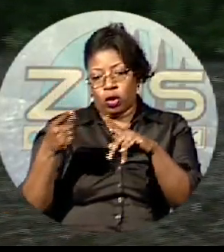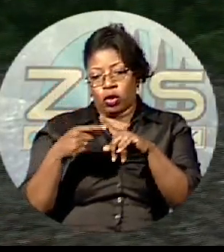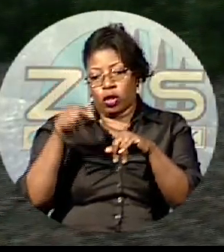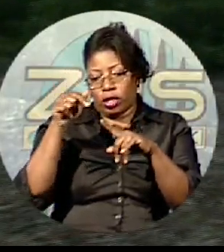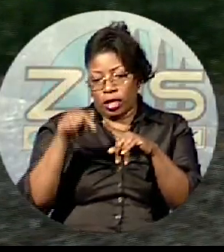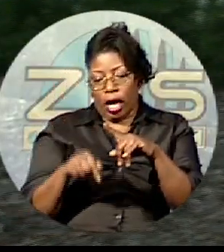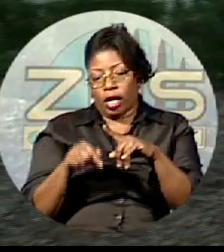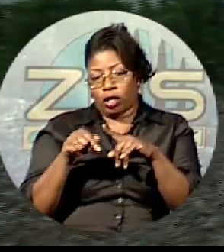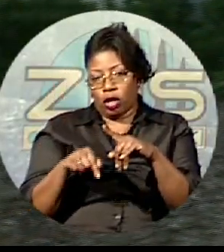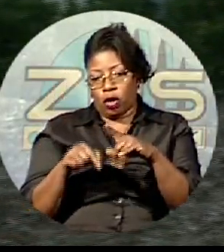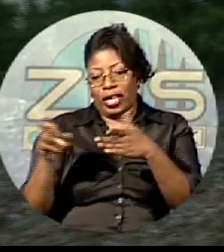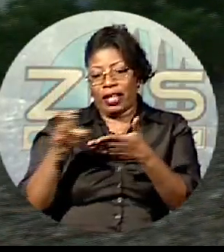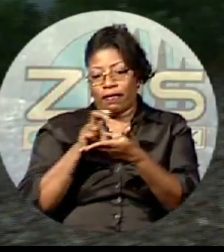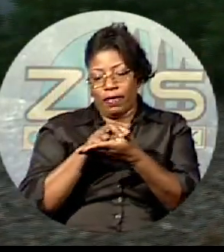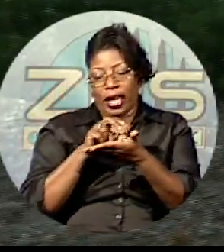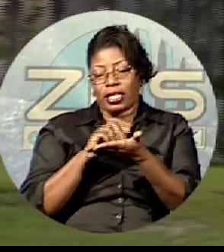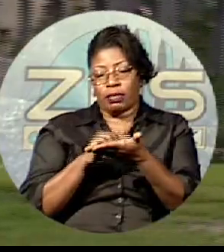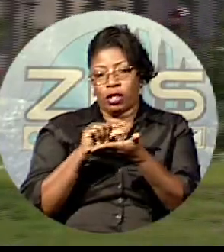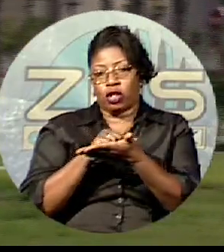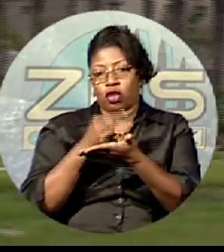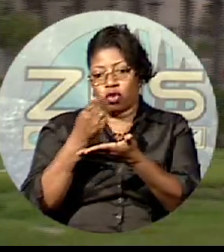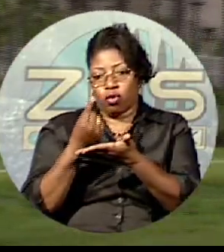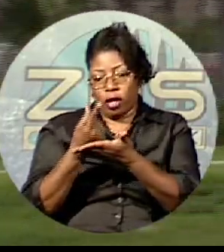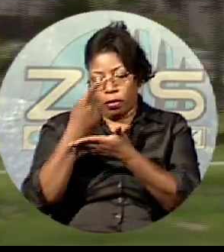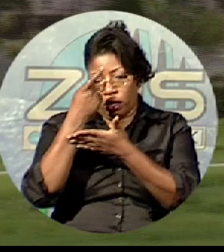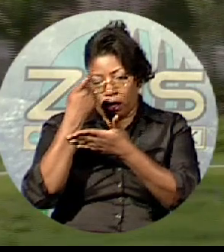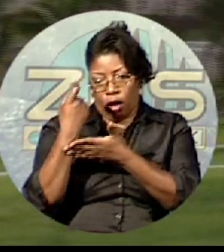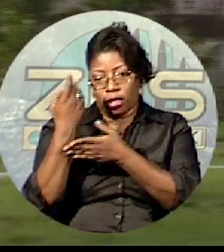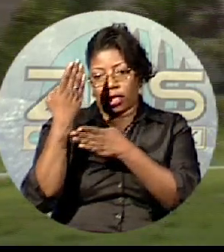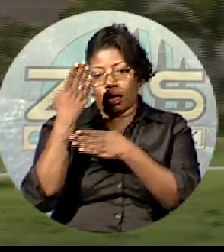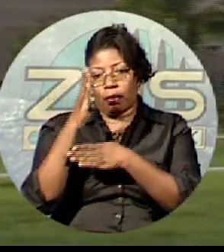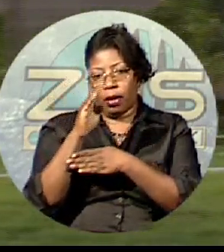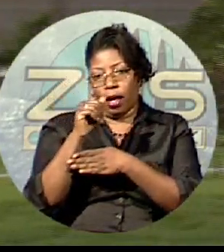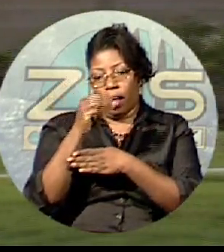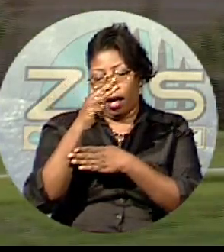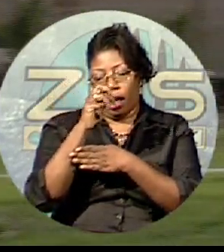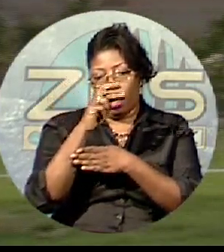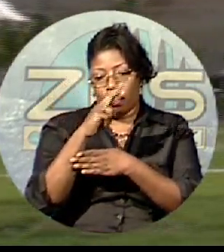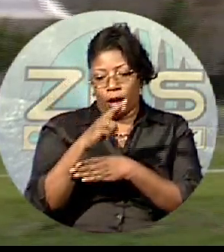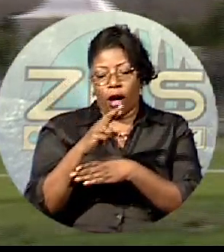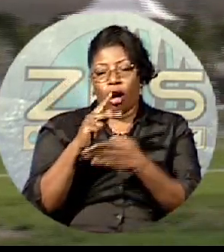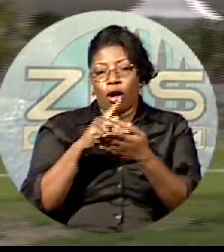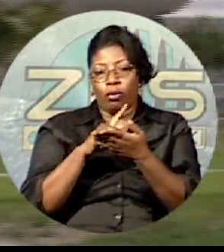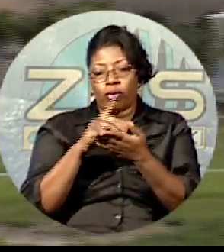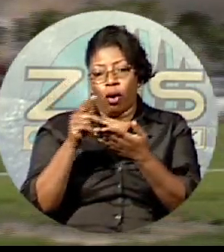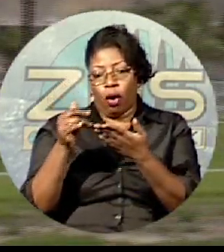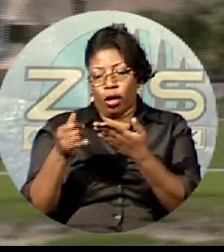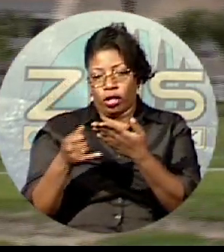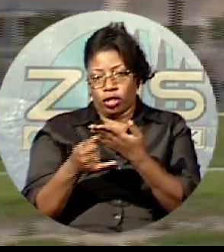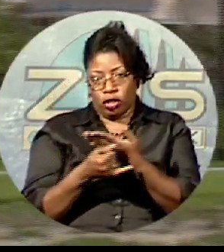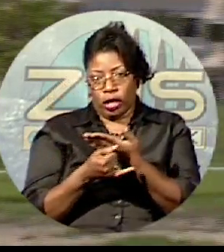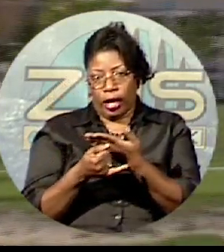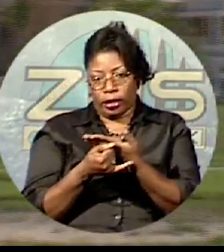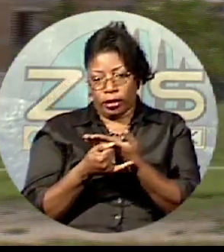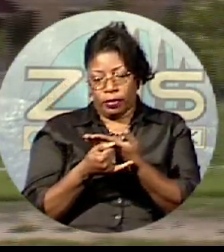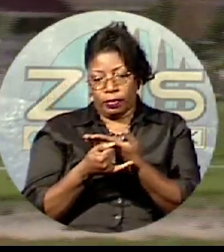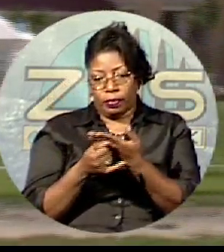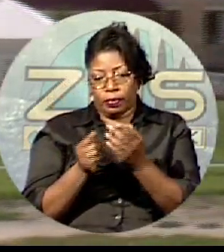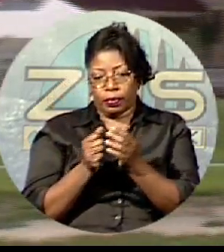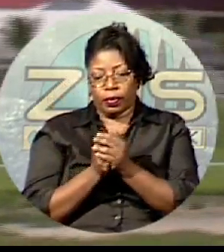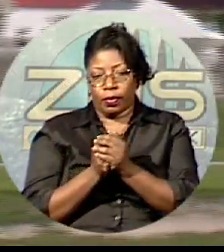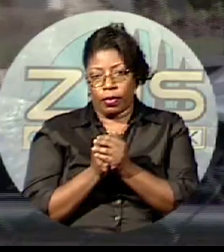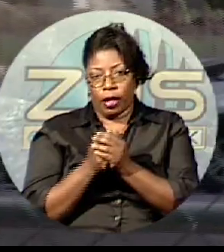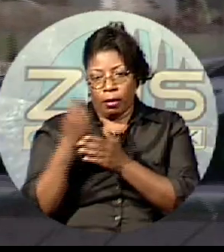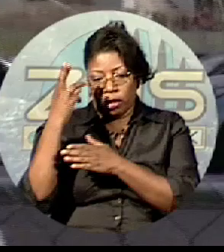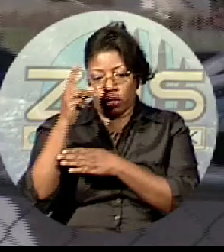earlier downgrade this year, because of the stalled Bahama project, it suggested to the government something be done to get the project going again.